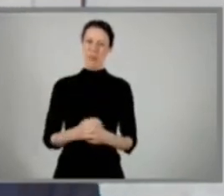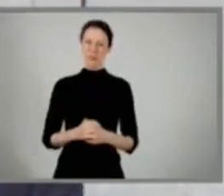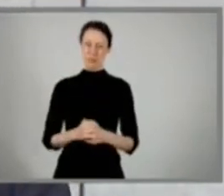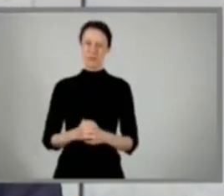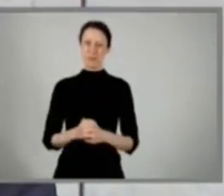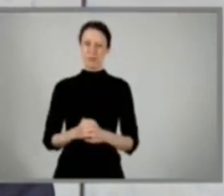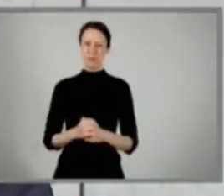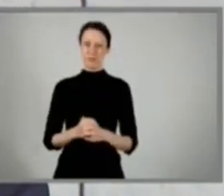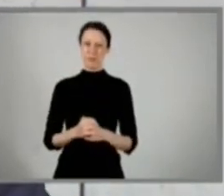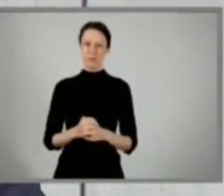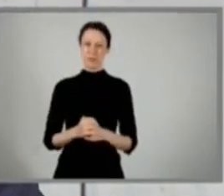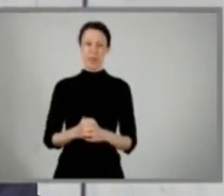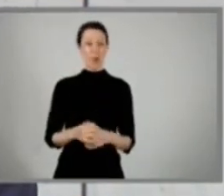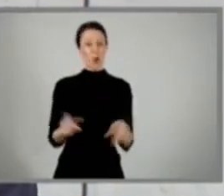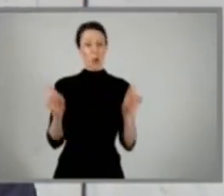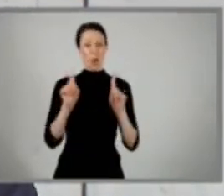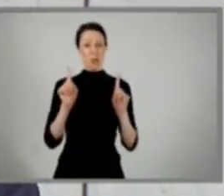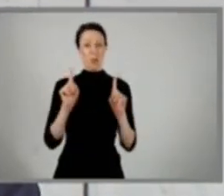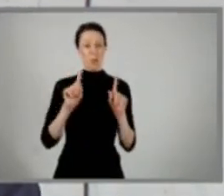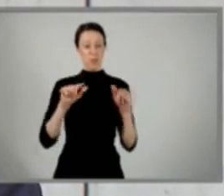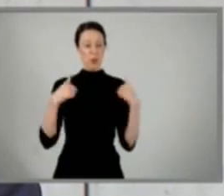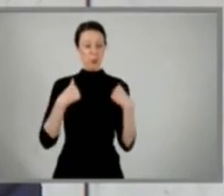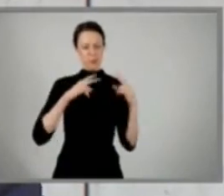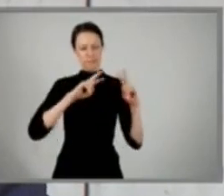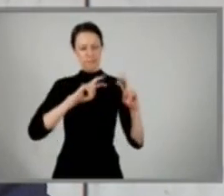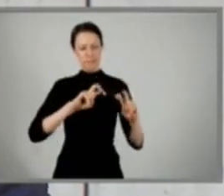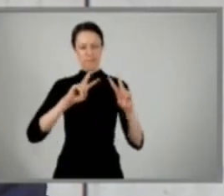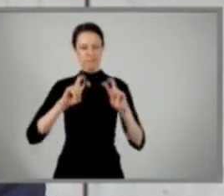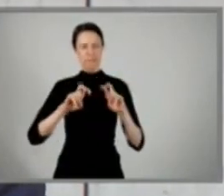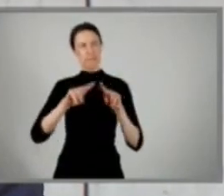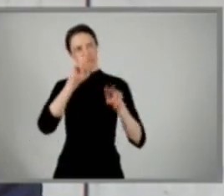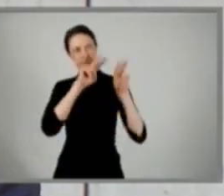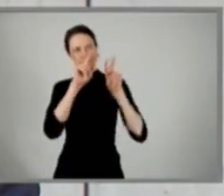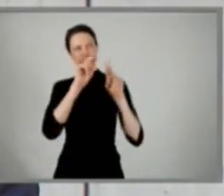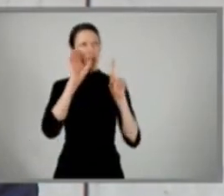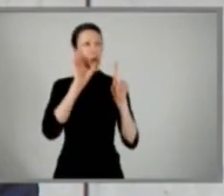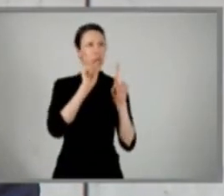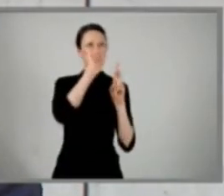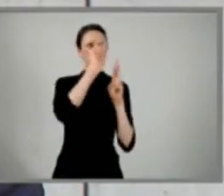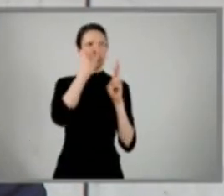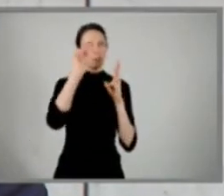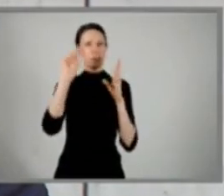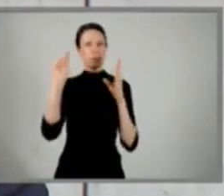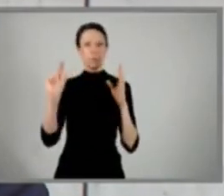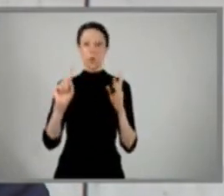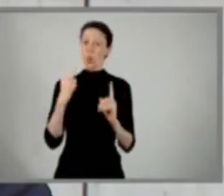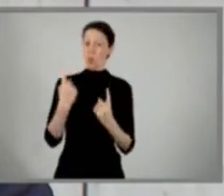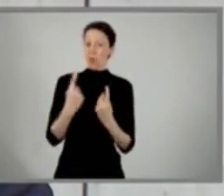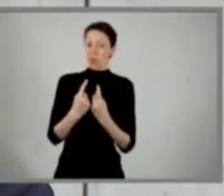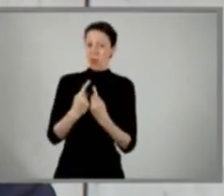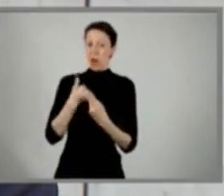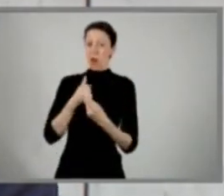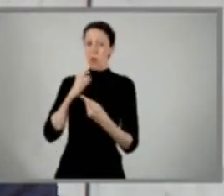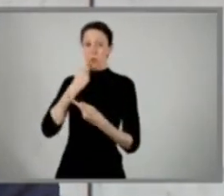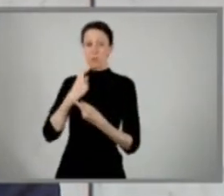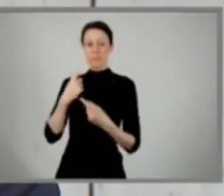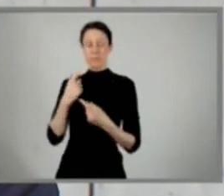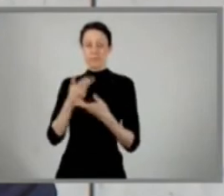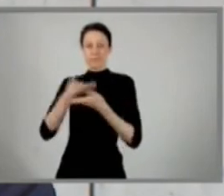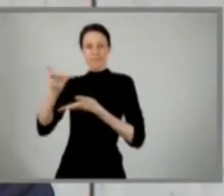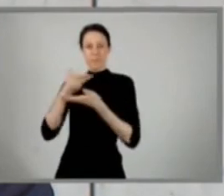proper assessments, and we're working with those countries. It's one of the things I'm looking forward to speaking to Prime Minister Suga about when we're up there. It's something